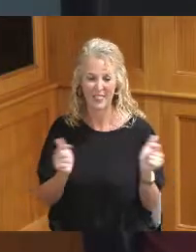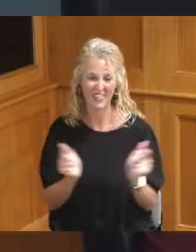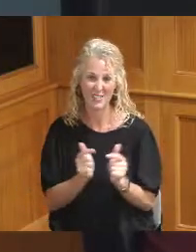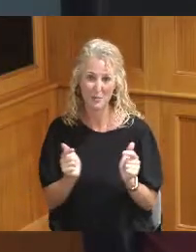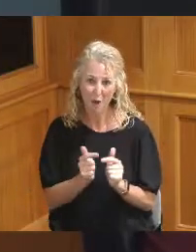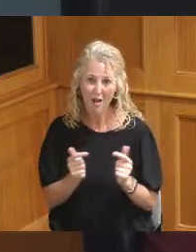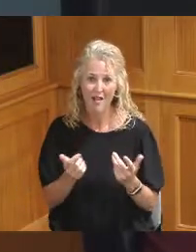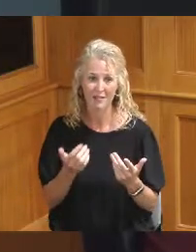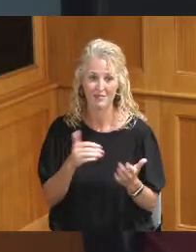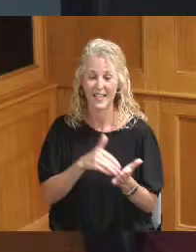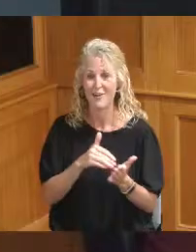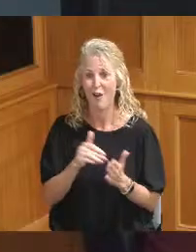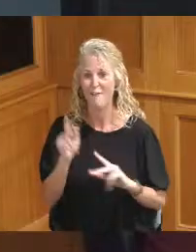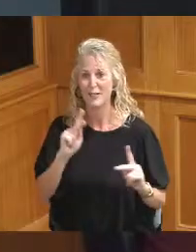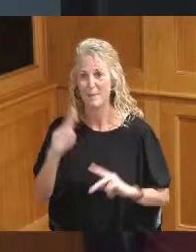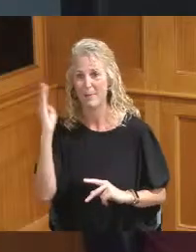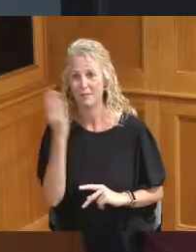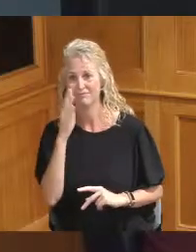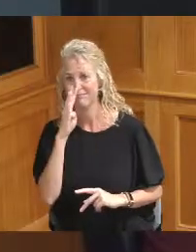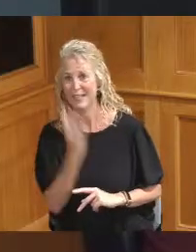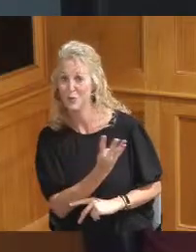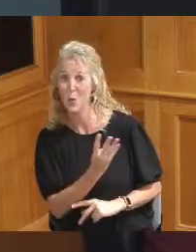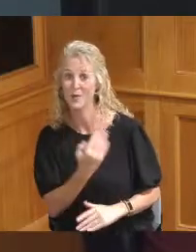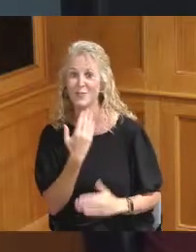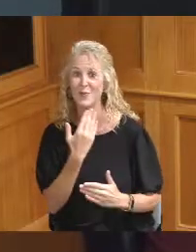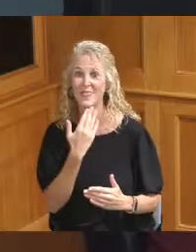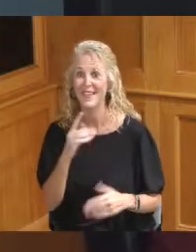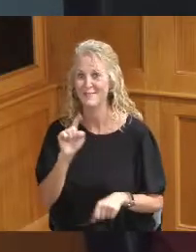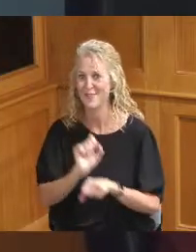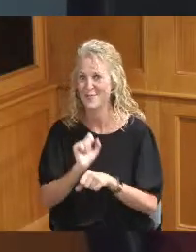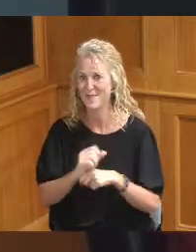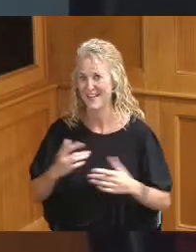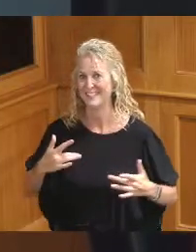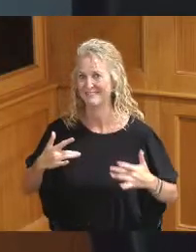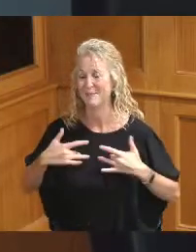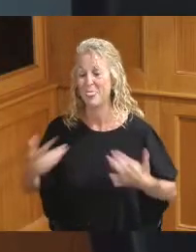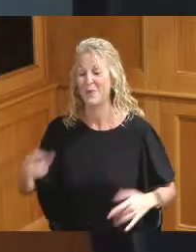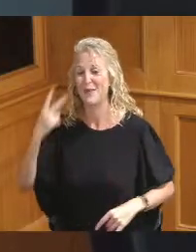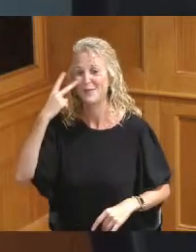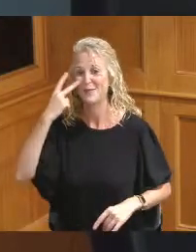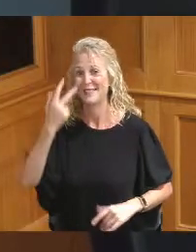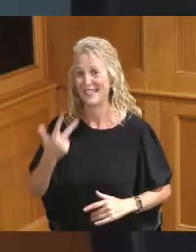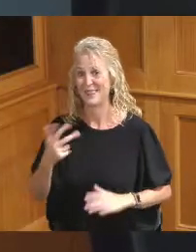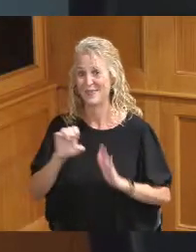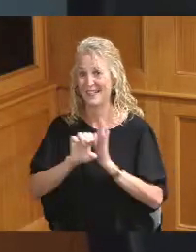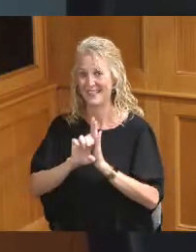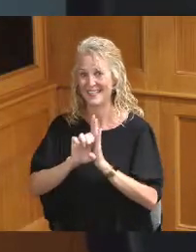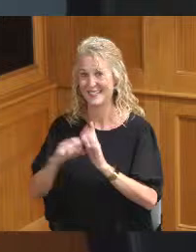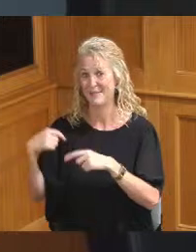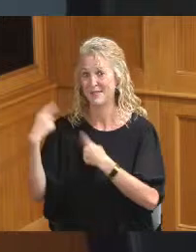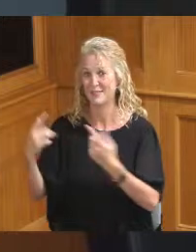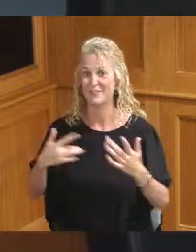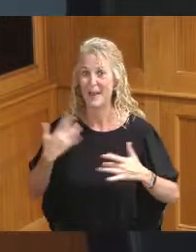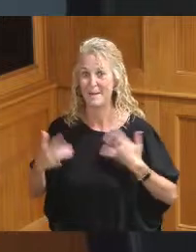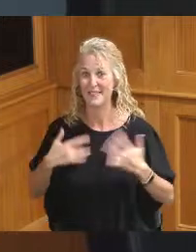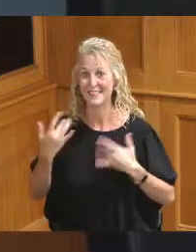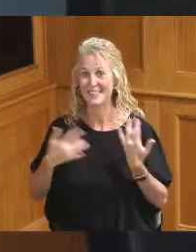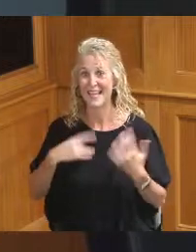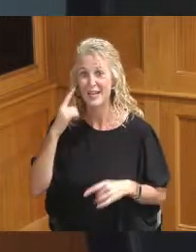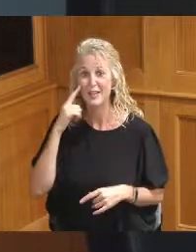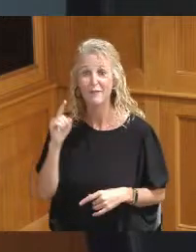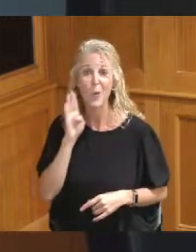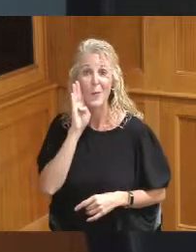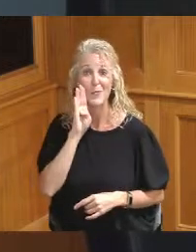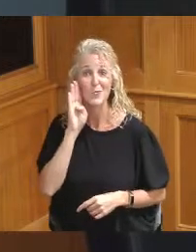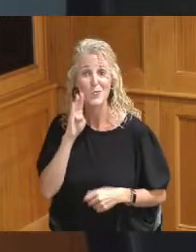that really need the help. So thank you so much for this work. It's great to see the examples. Yeah, I will look forward to the brewery tour when